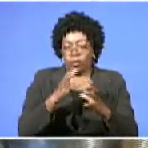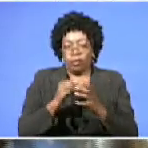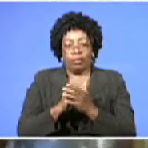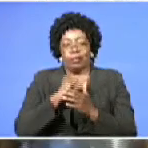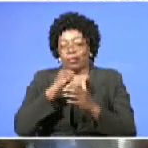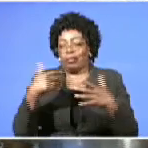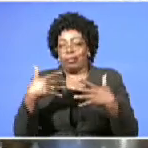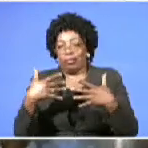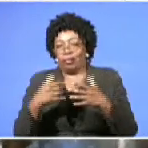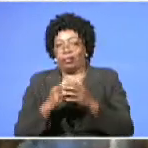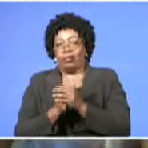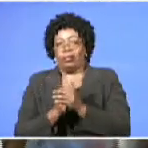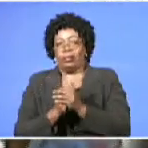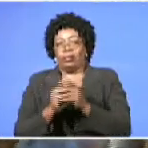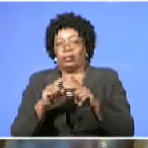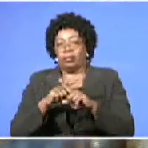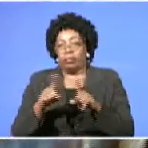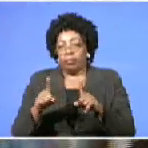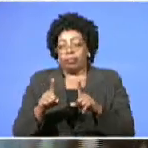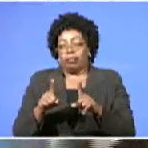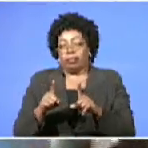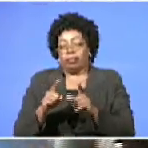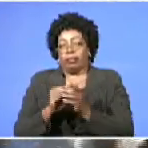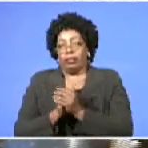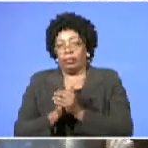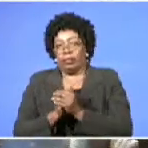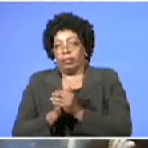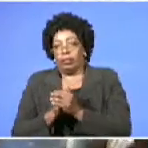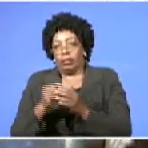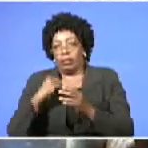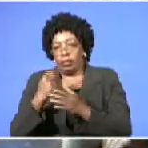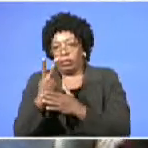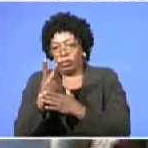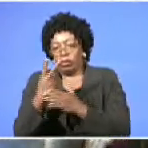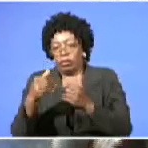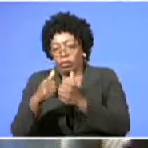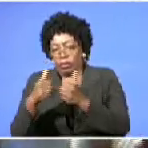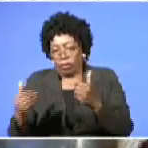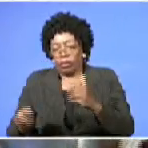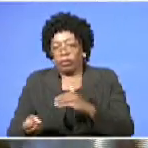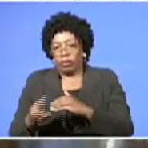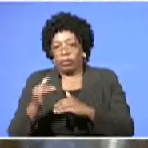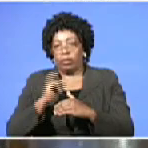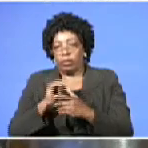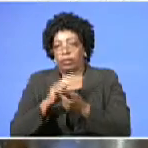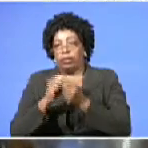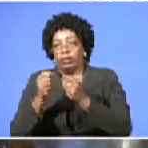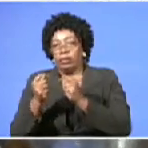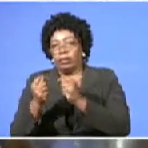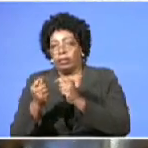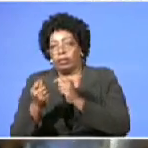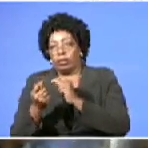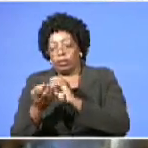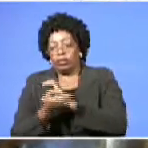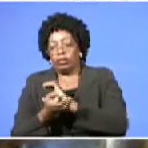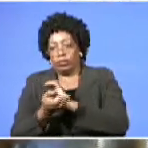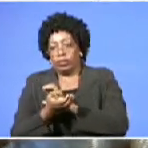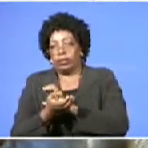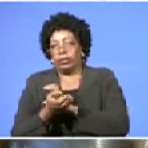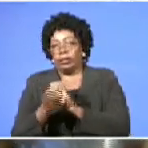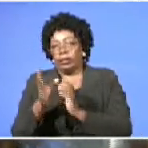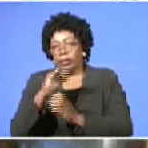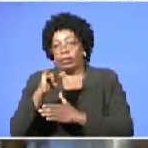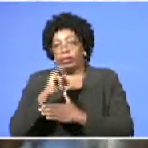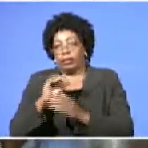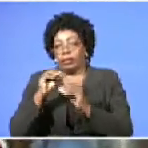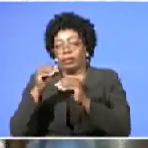panic. So, but the spare, I had a split in the third frame that I converted, and I think that